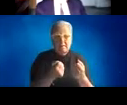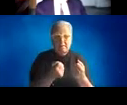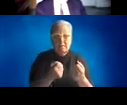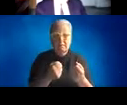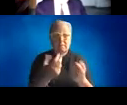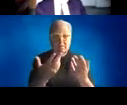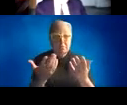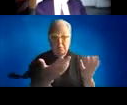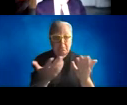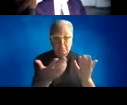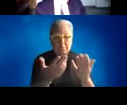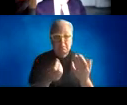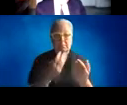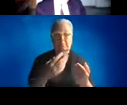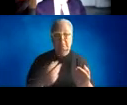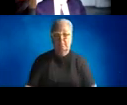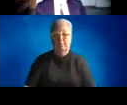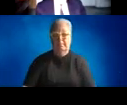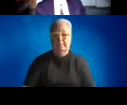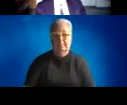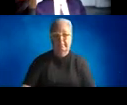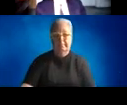you? Sarah, are you there?